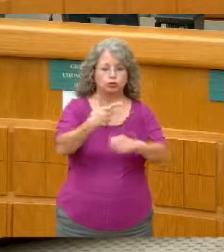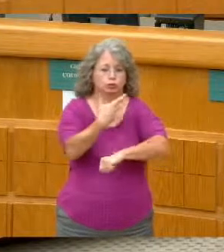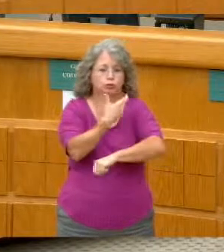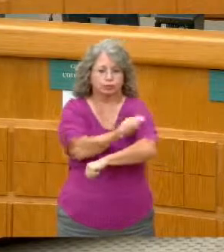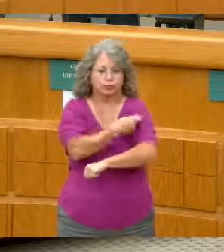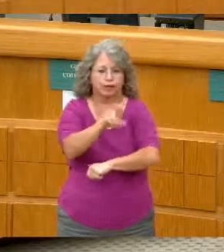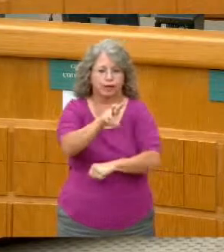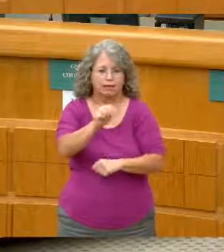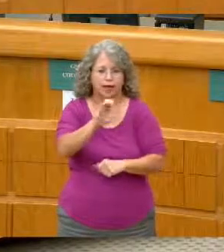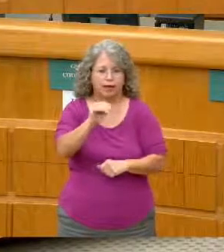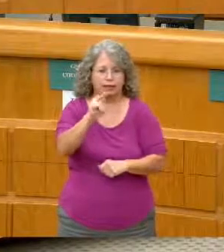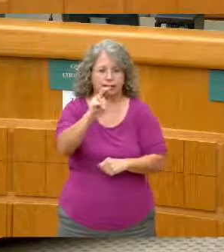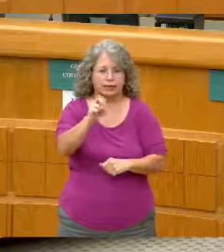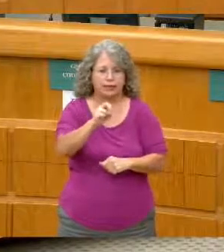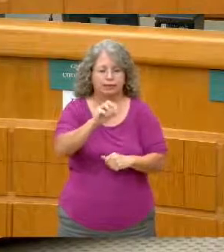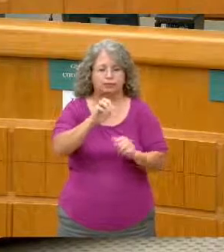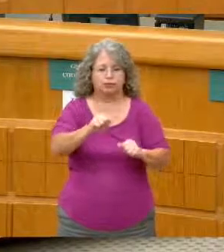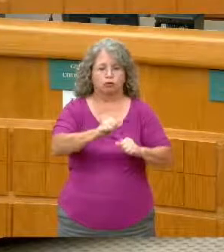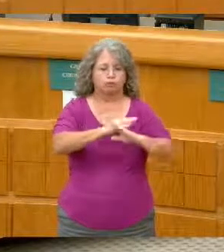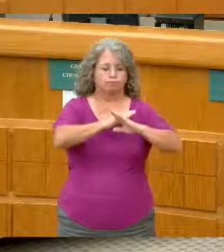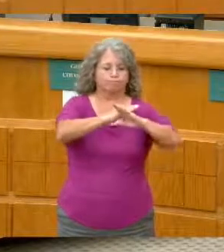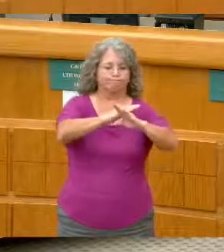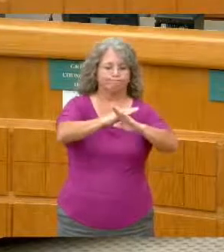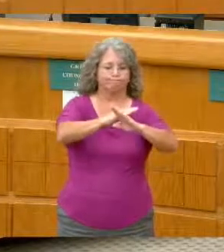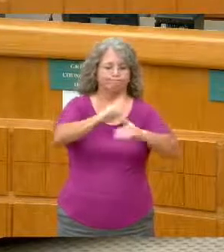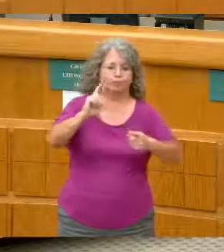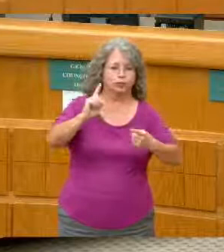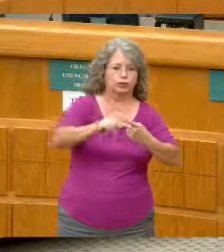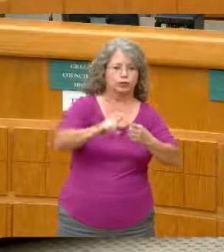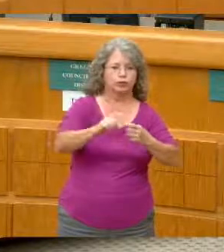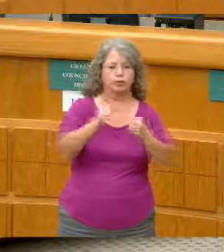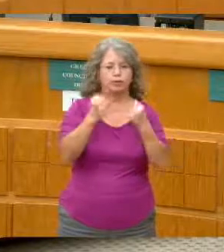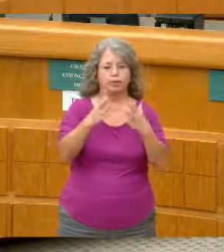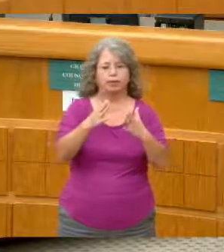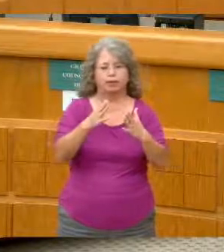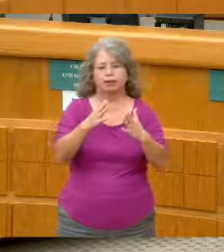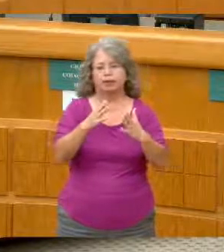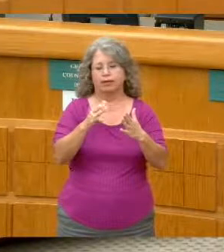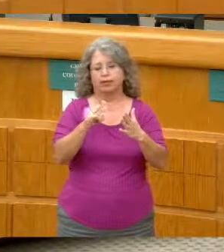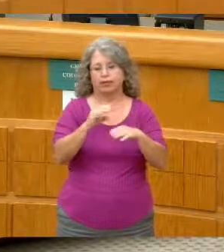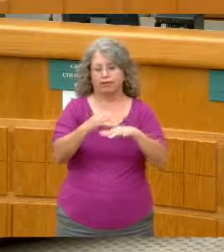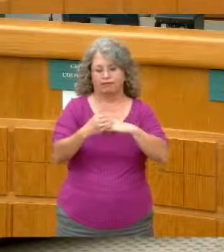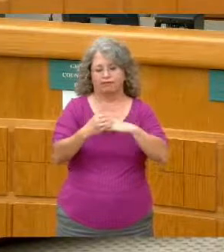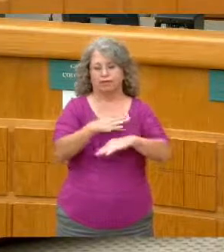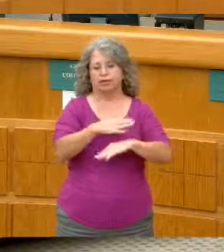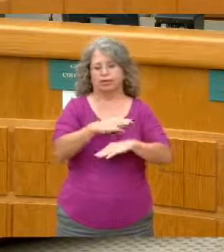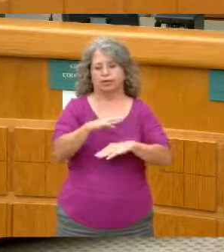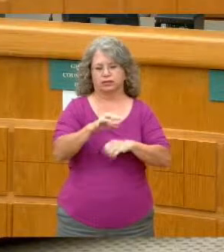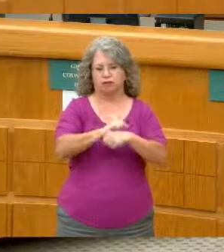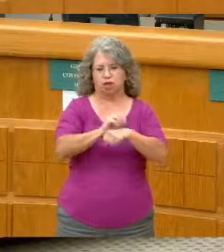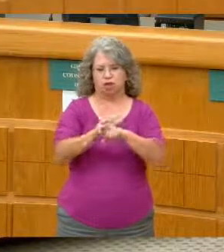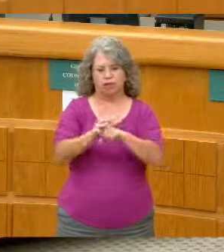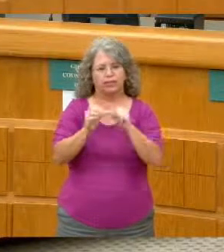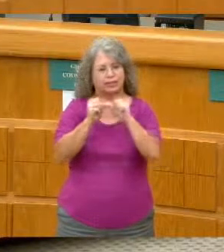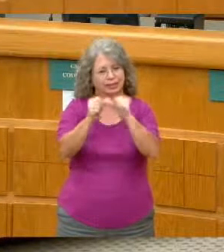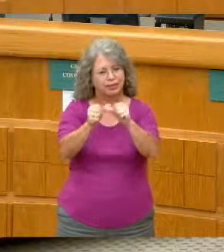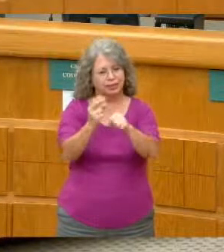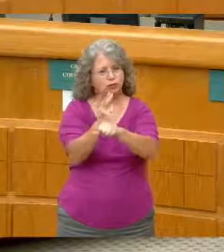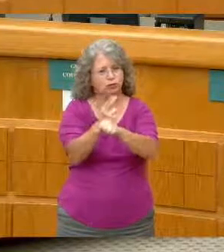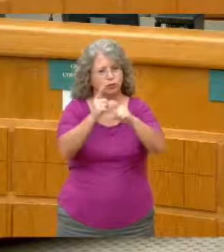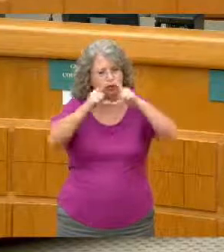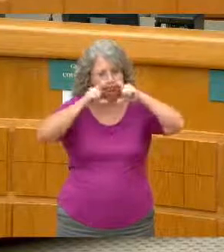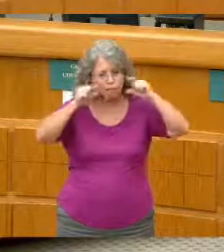other treatments that could alleviate many of the adverse effects of COVID-19. Continue to wear your